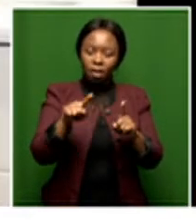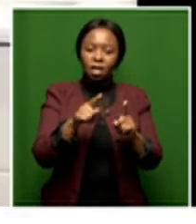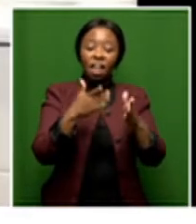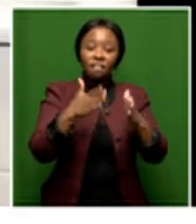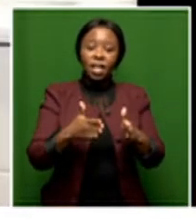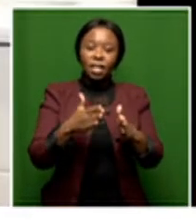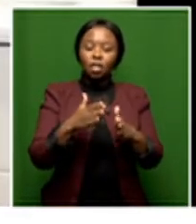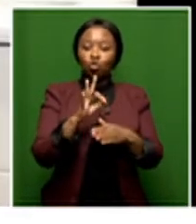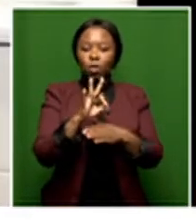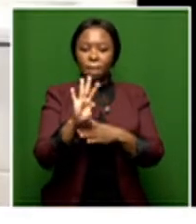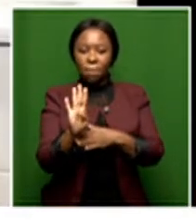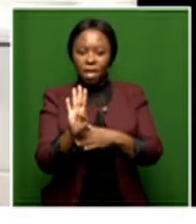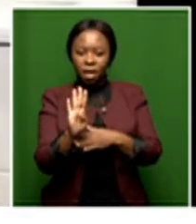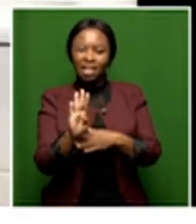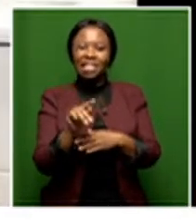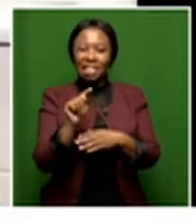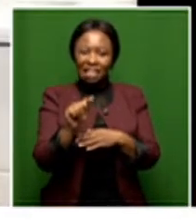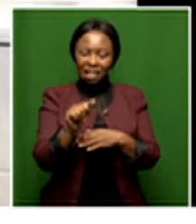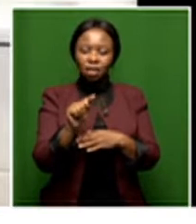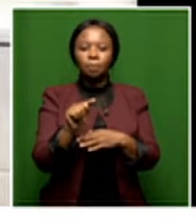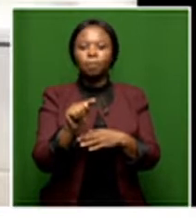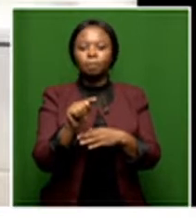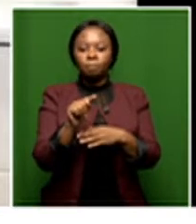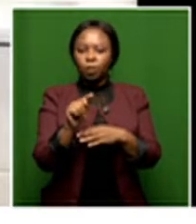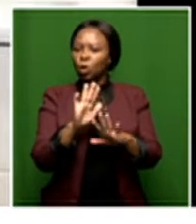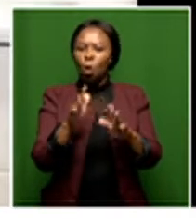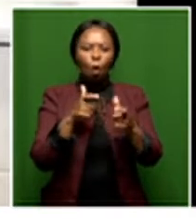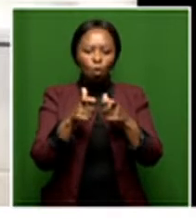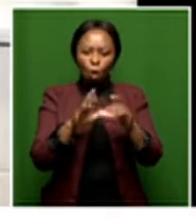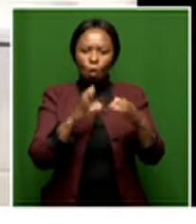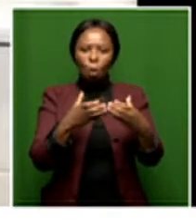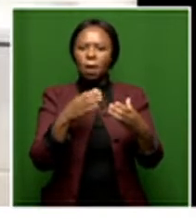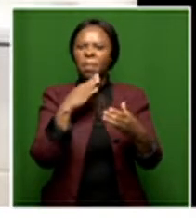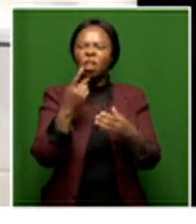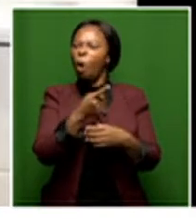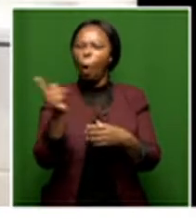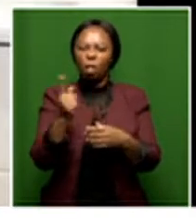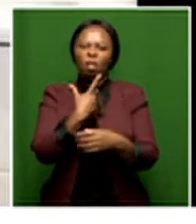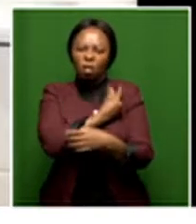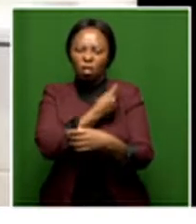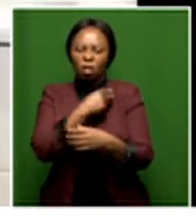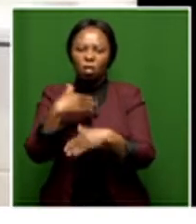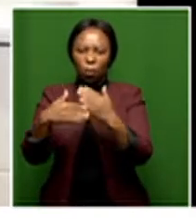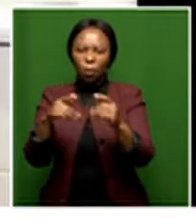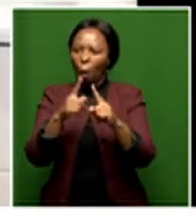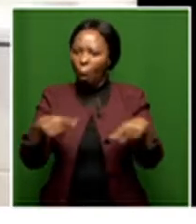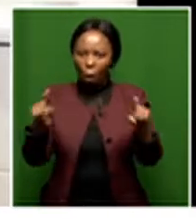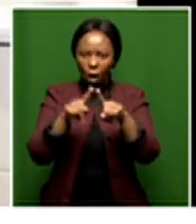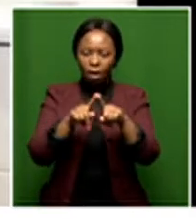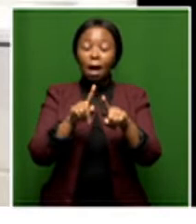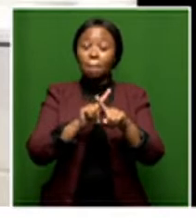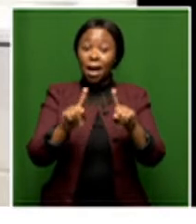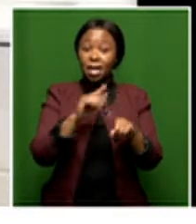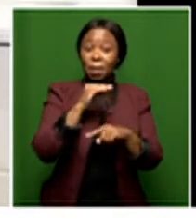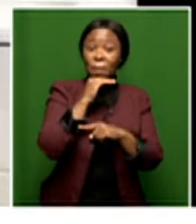3B trial. It's open label, there's no placebo, no control group, so everyone's getting the vaccine. But it does mean that it is